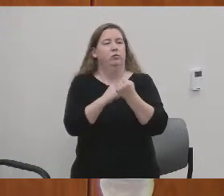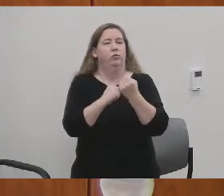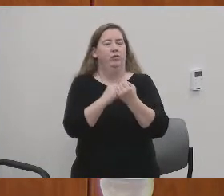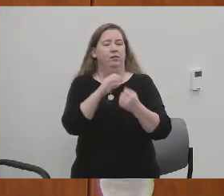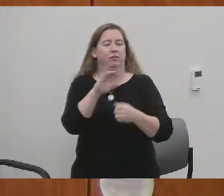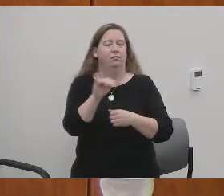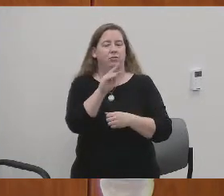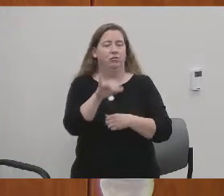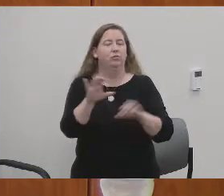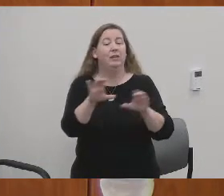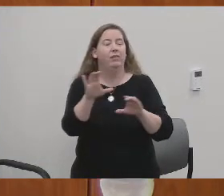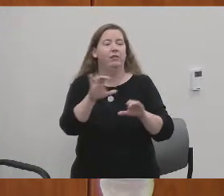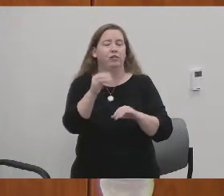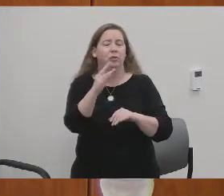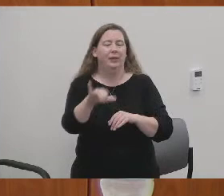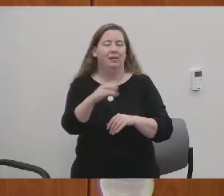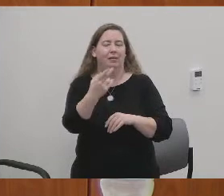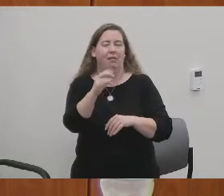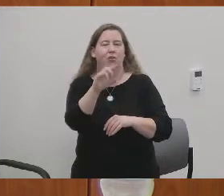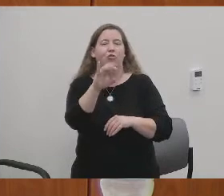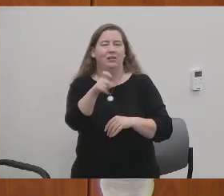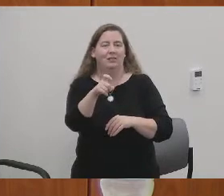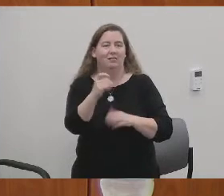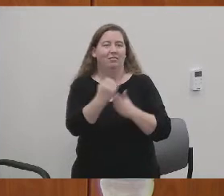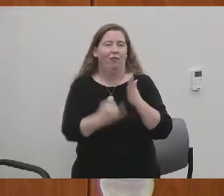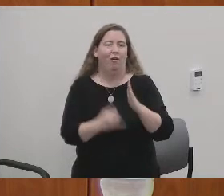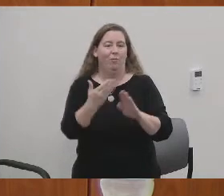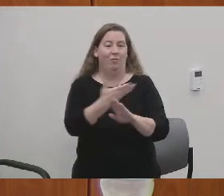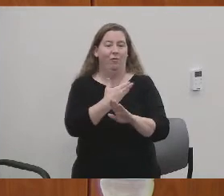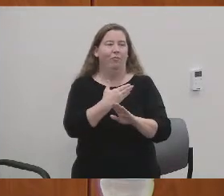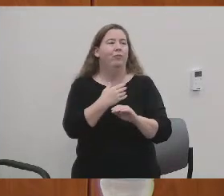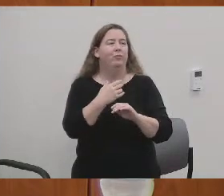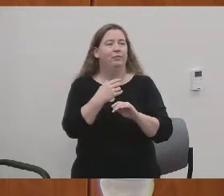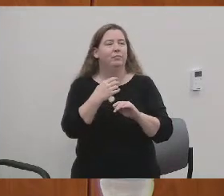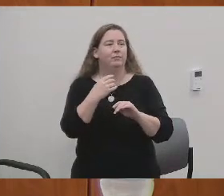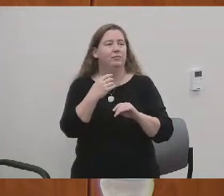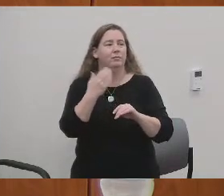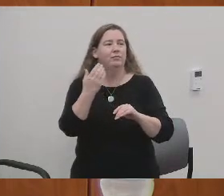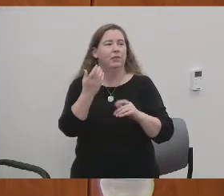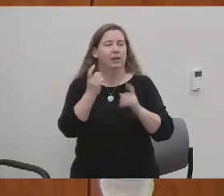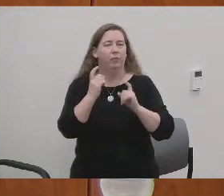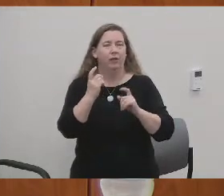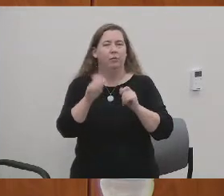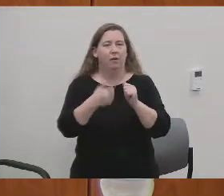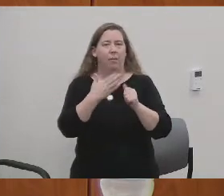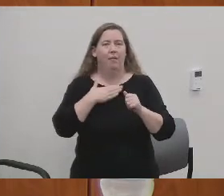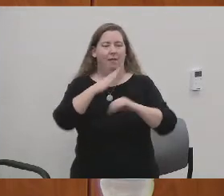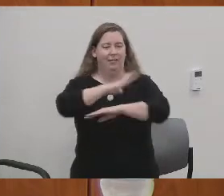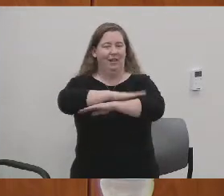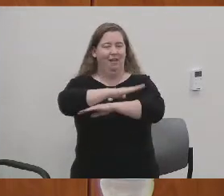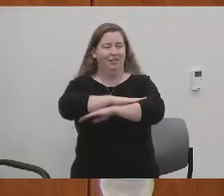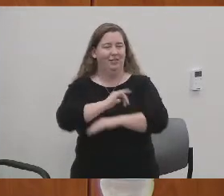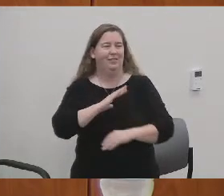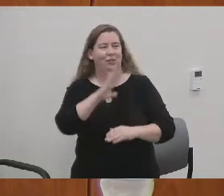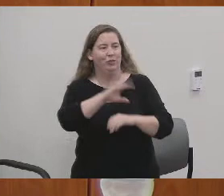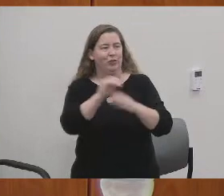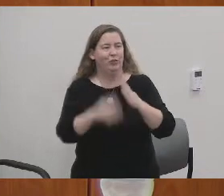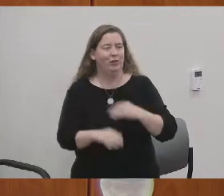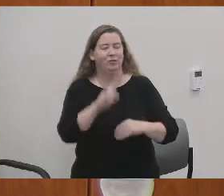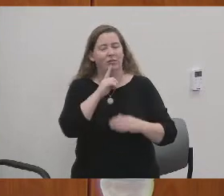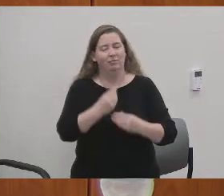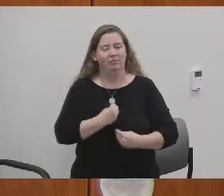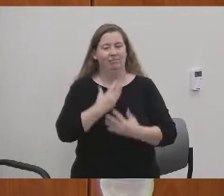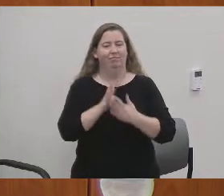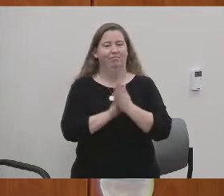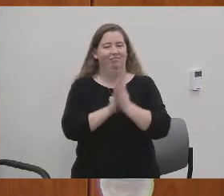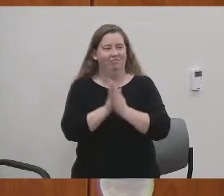my office desk there, and we do the videos there. Tracy, you are an inspiration to me as well, not just